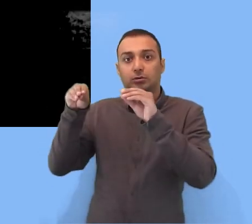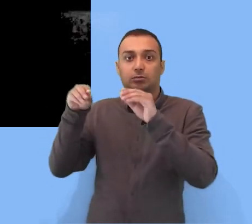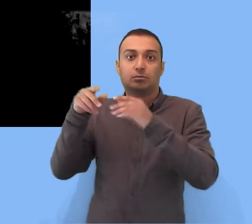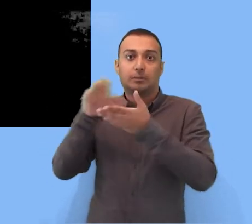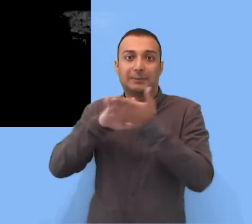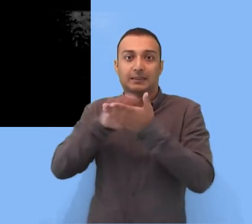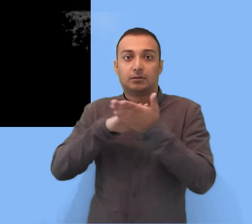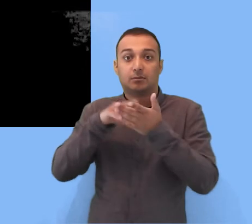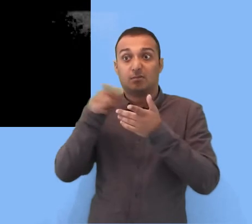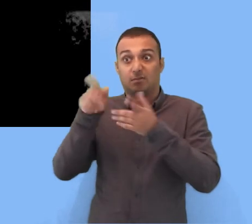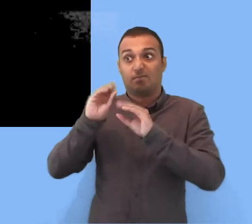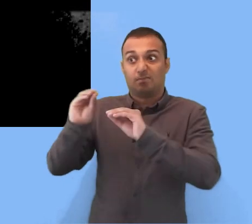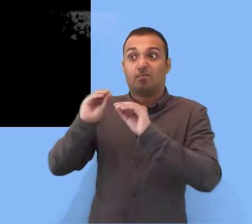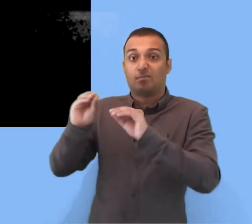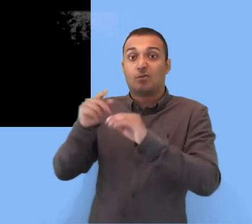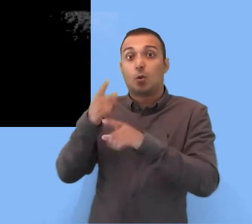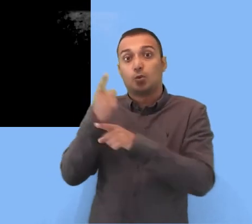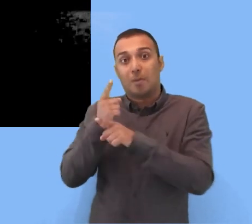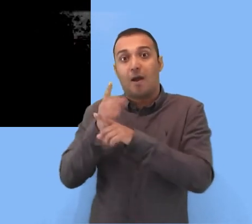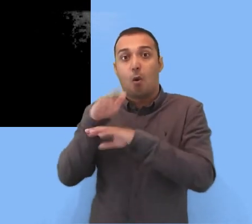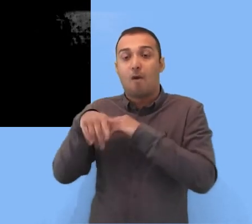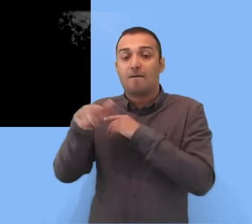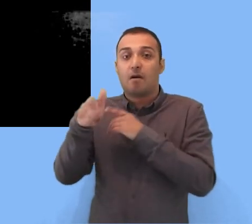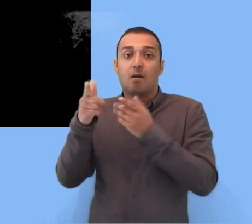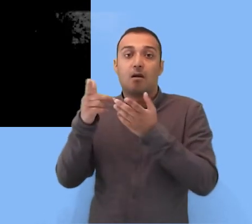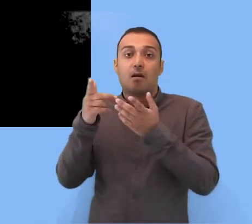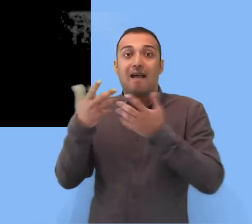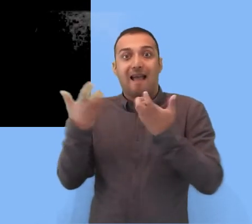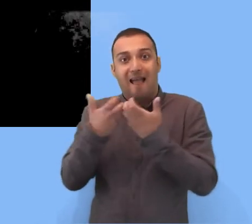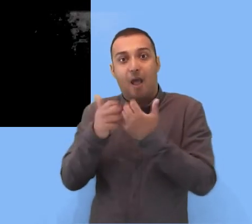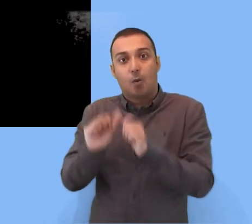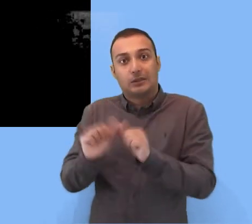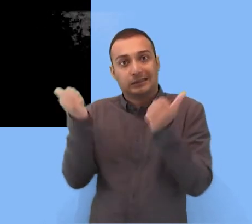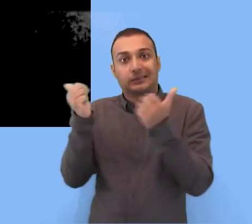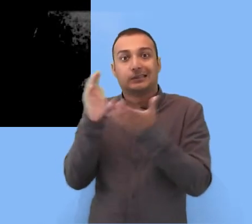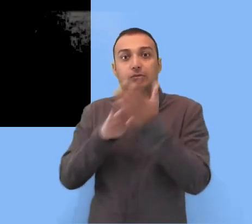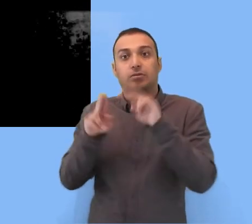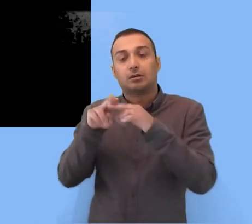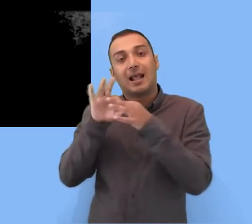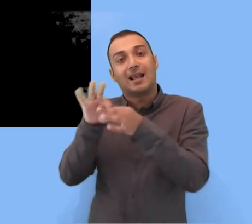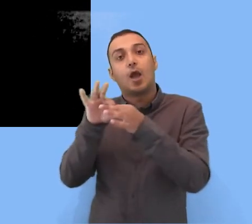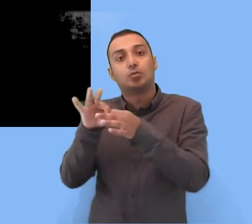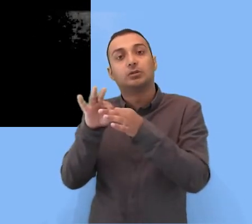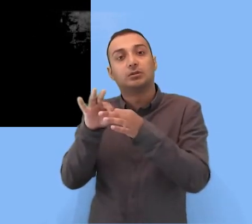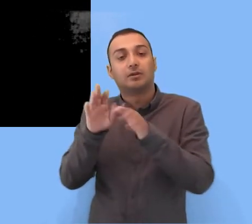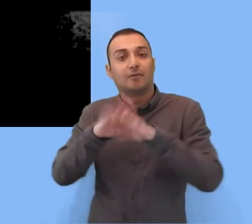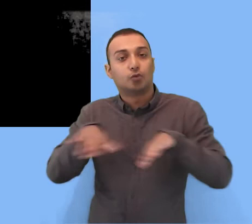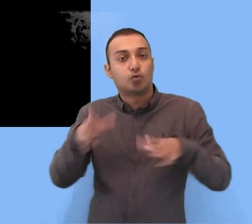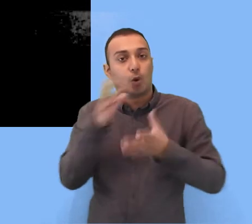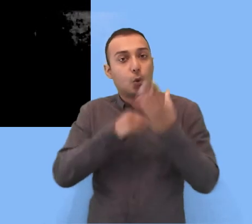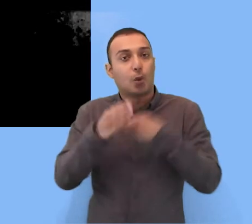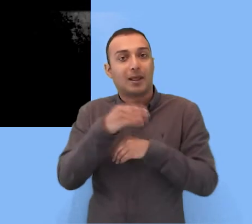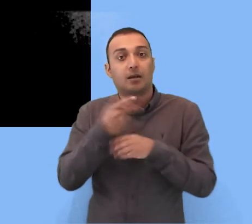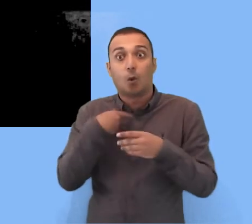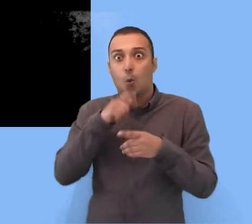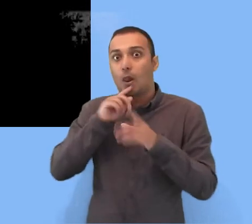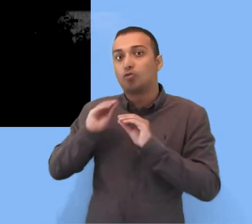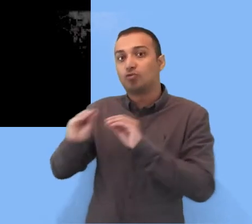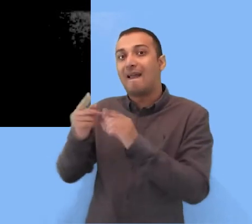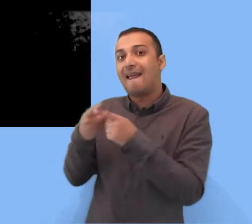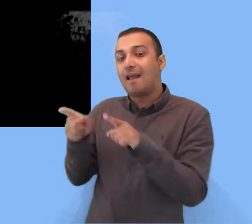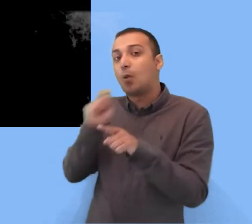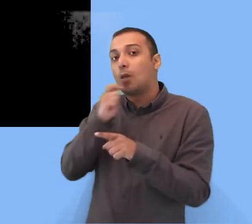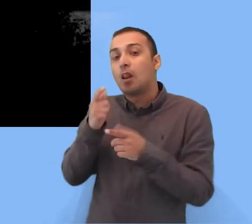about is effective parental engagement in children's learning. So I would say perhaps more training